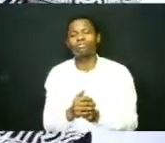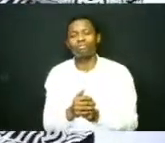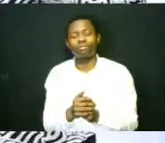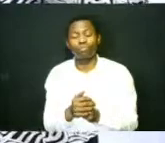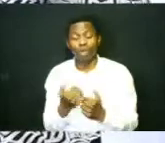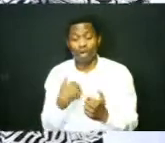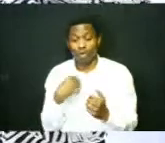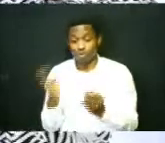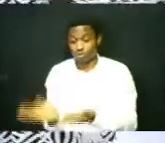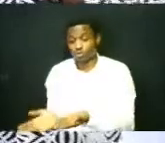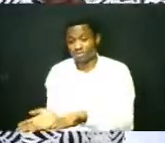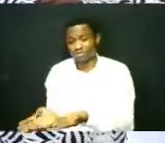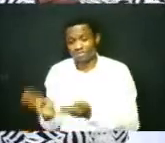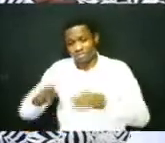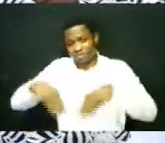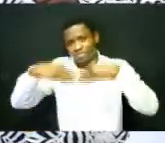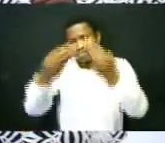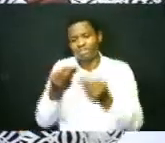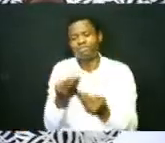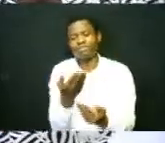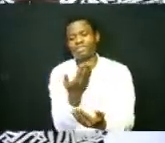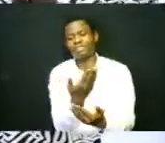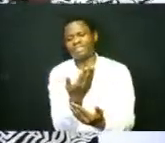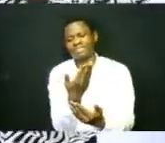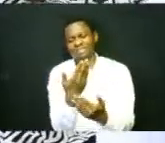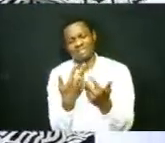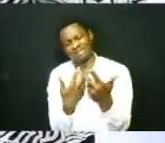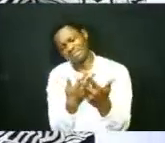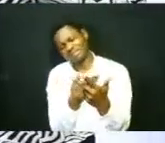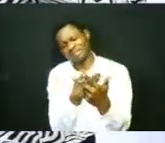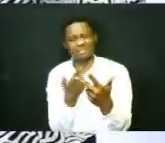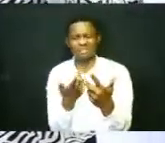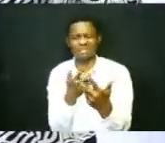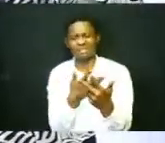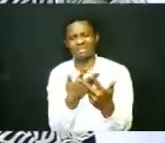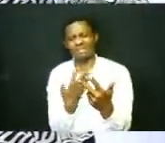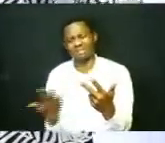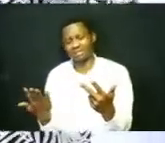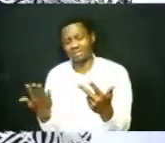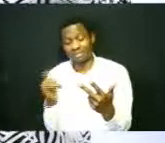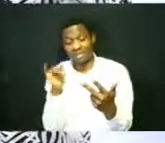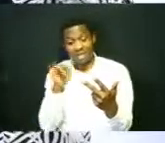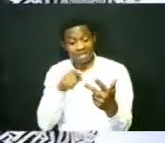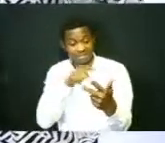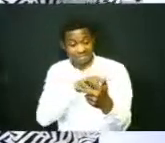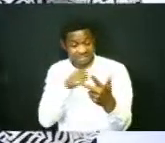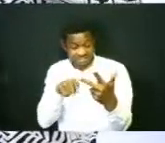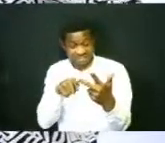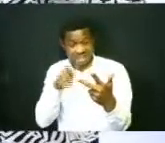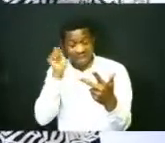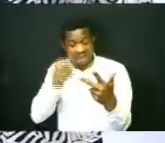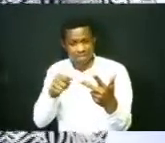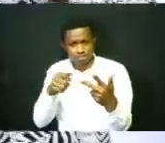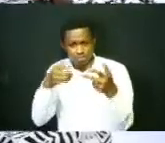things that will destroy the favor or prevent you from receiving the favor of God.